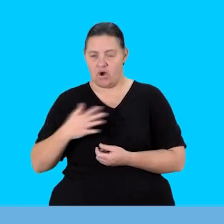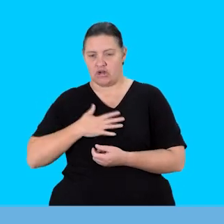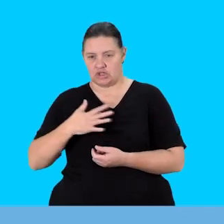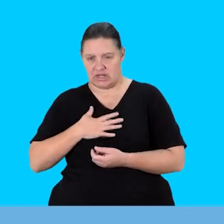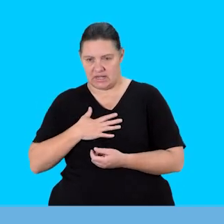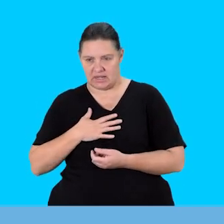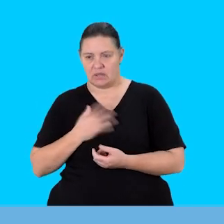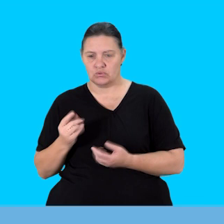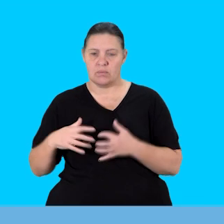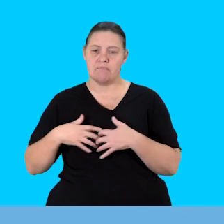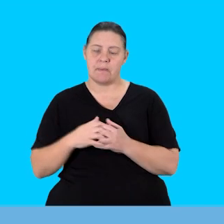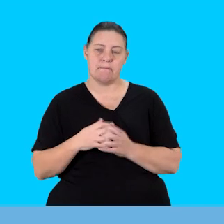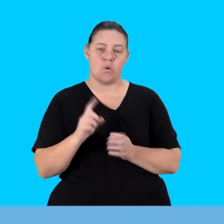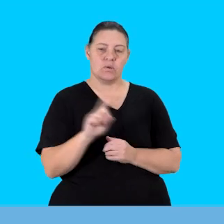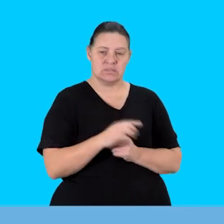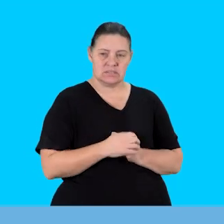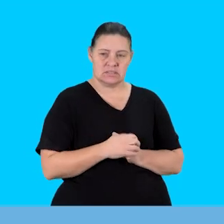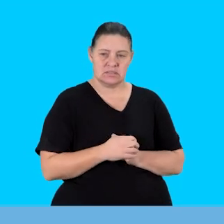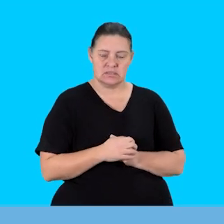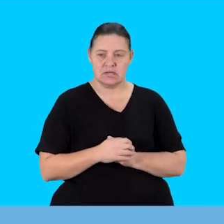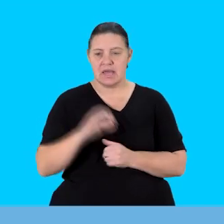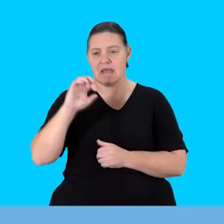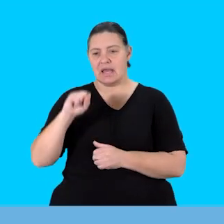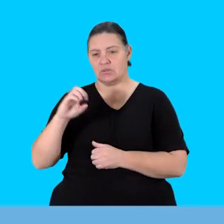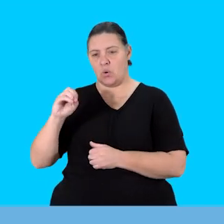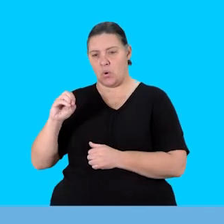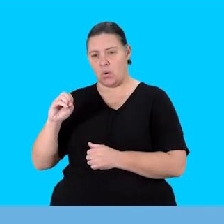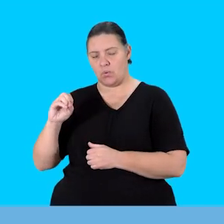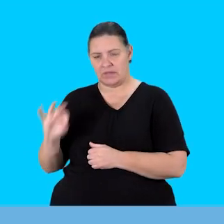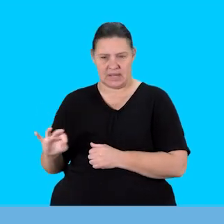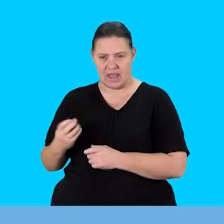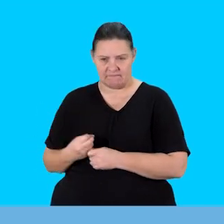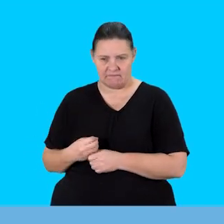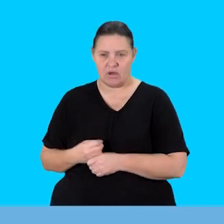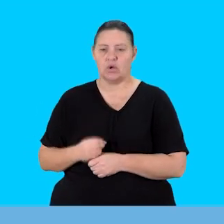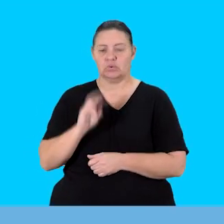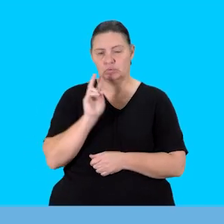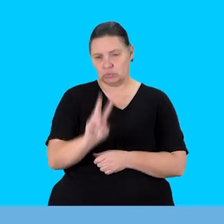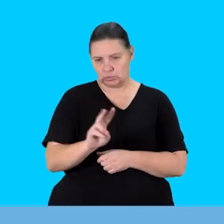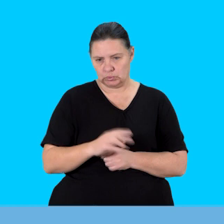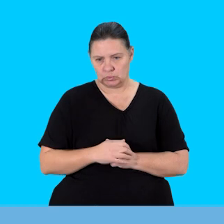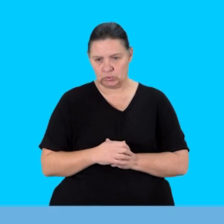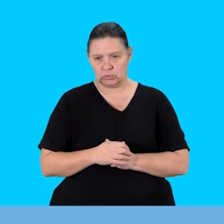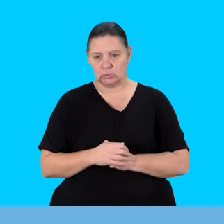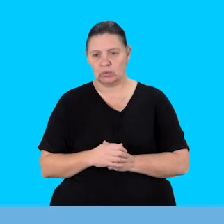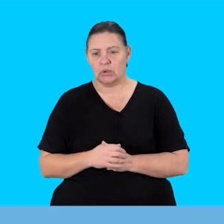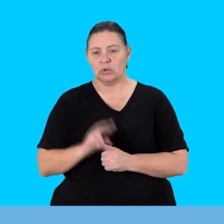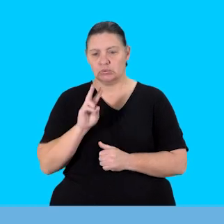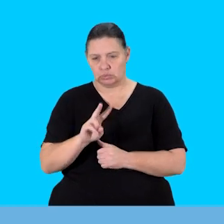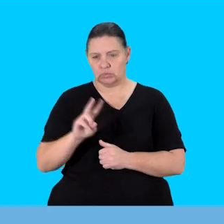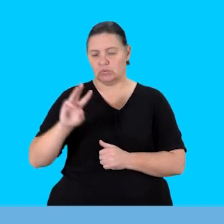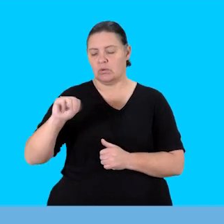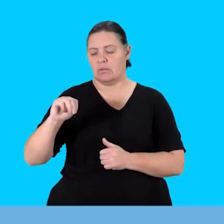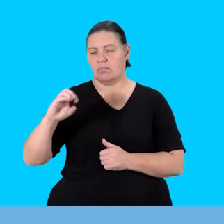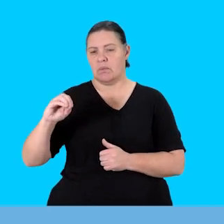of oxygen to form what? How many SO3s do we have? How many molecules do we have there? 2. So therefore, to